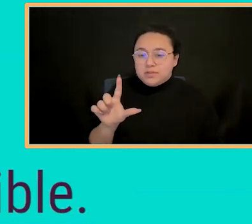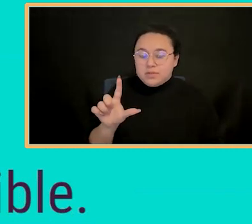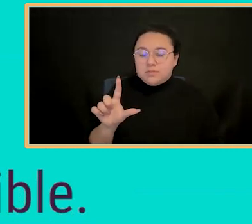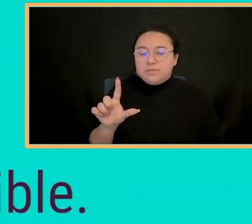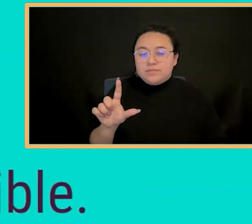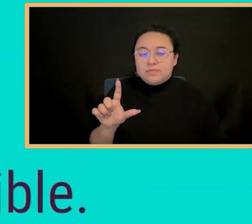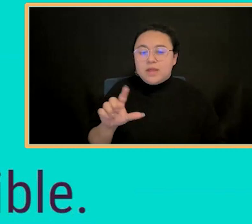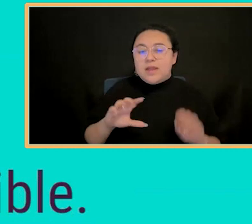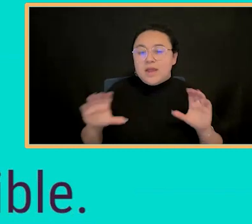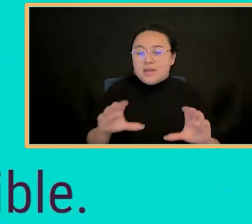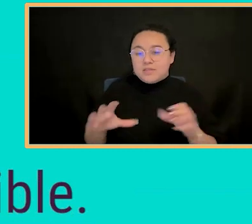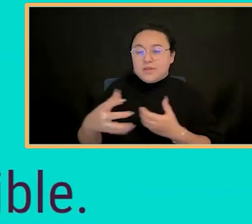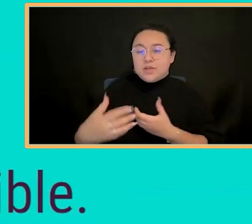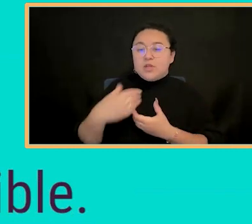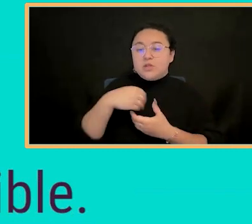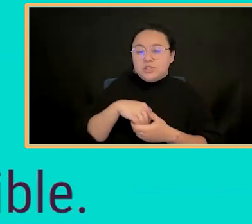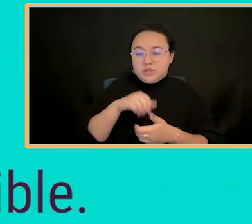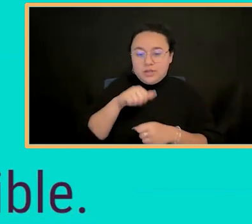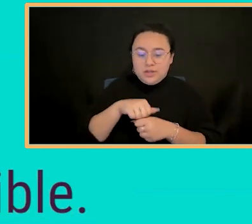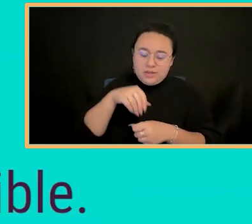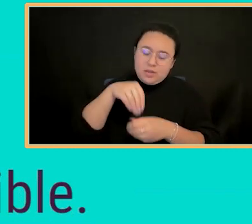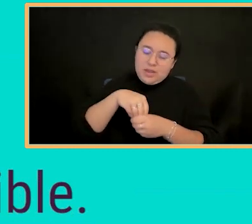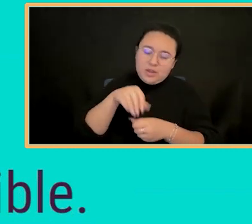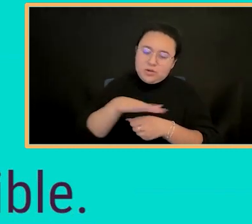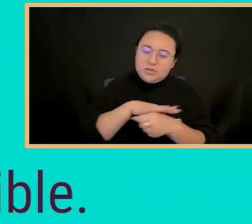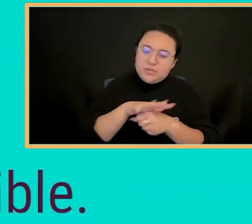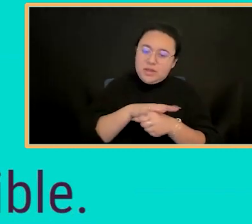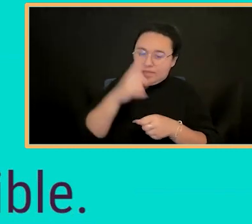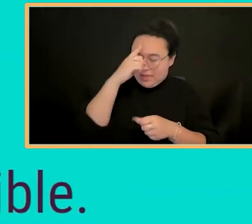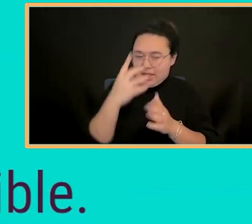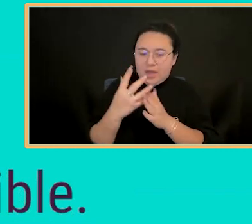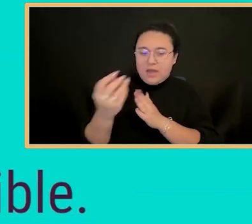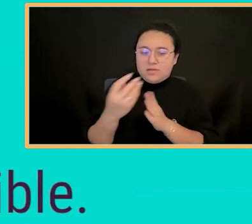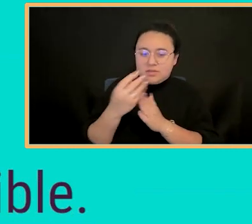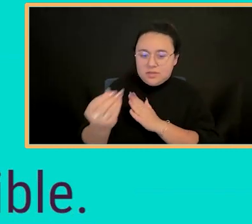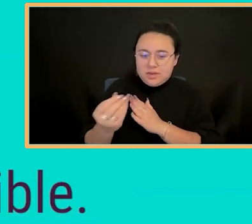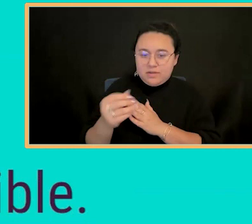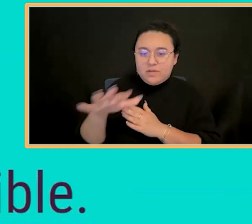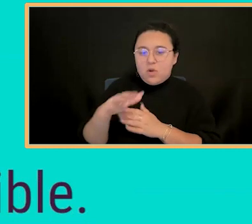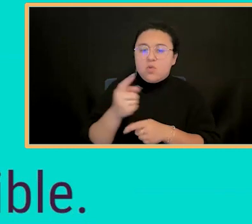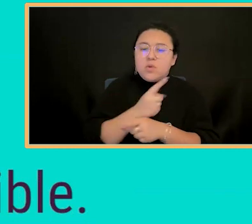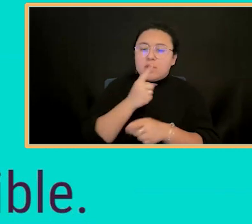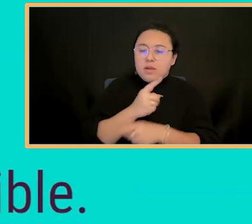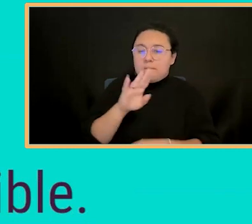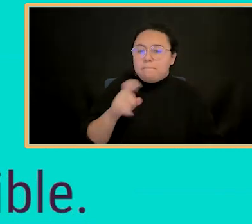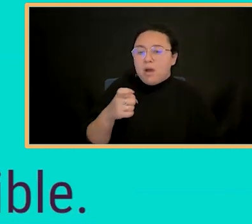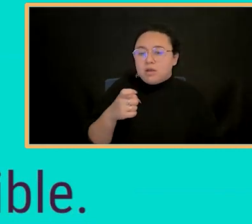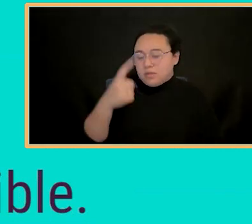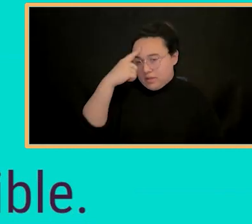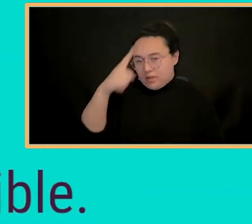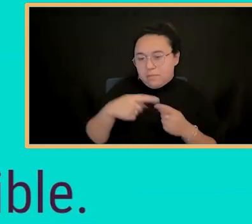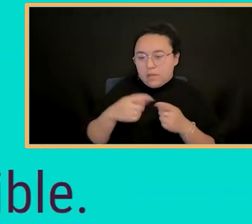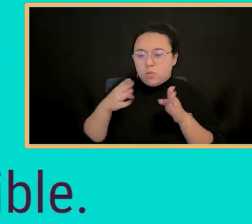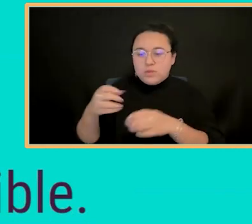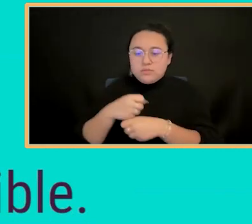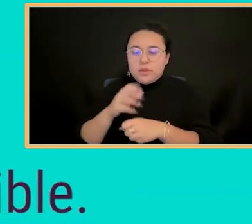and activate inclusion within your spaces. Think outside of your regular box and think about the ways that you can